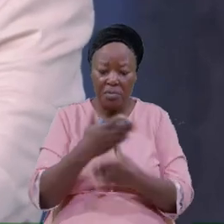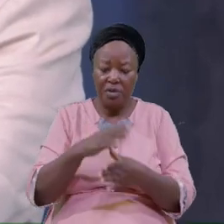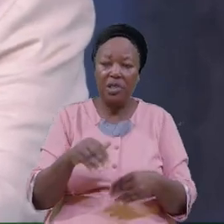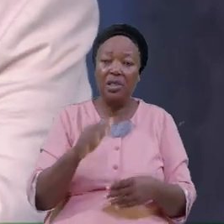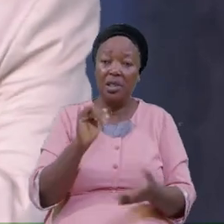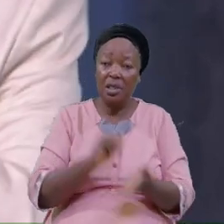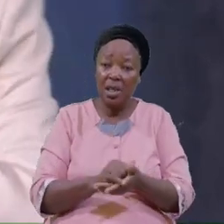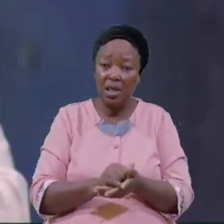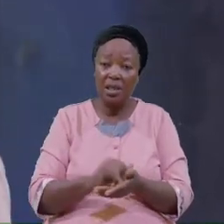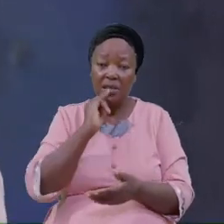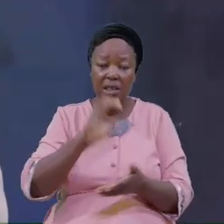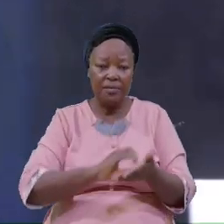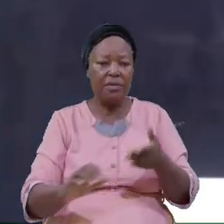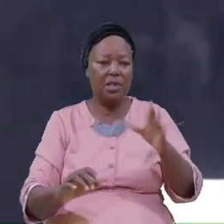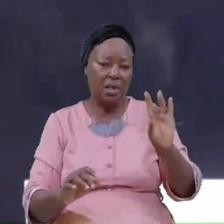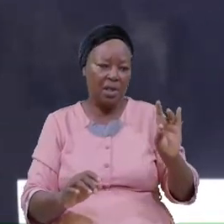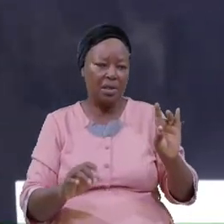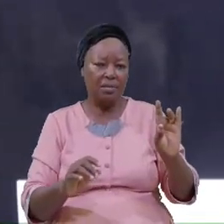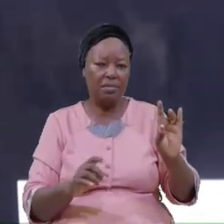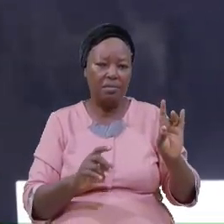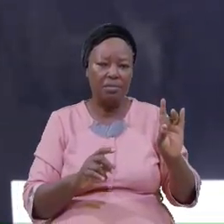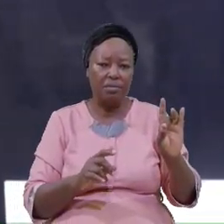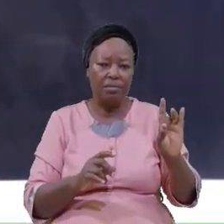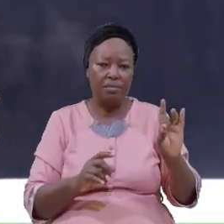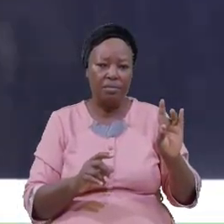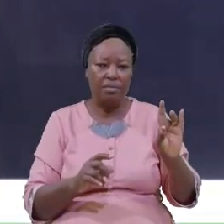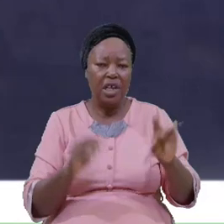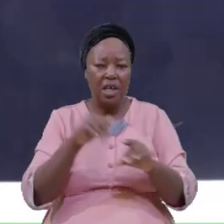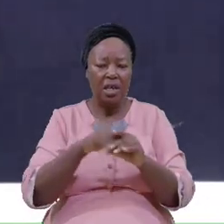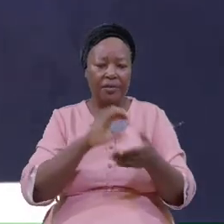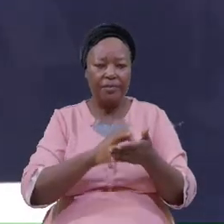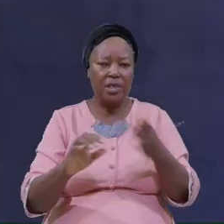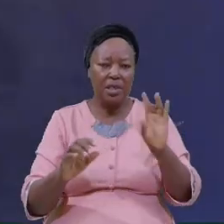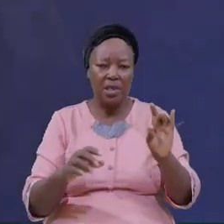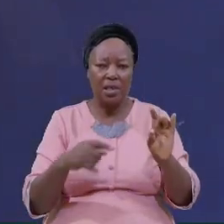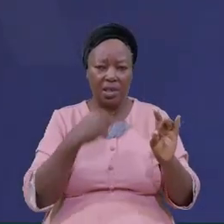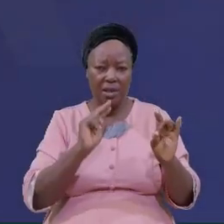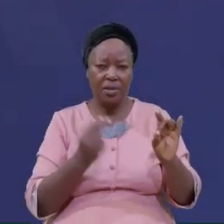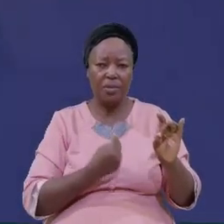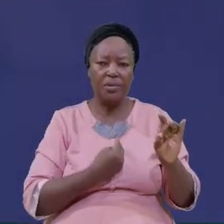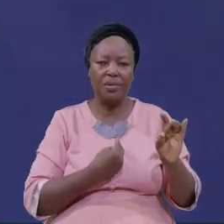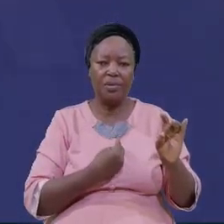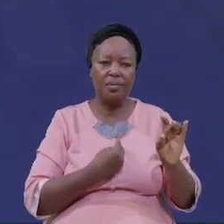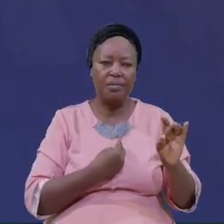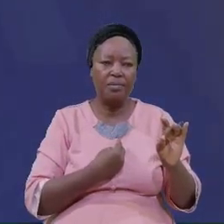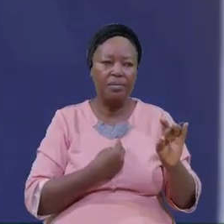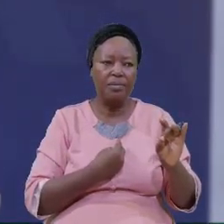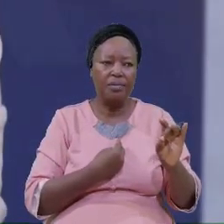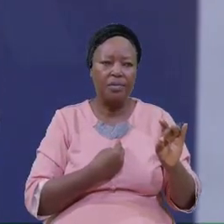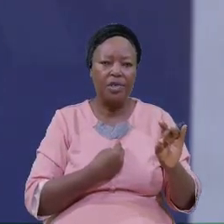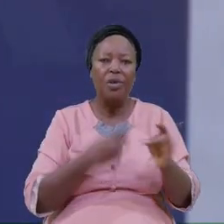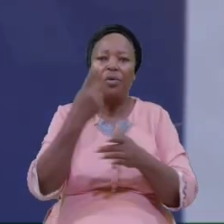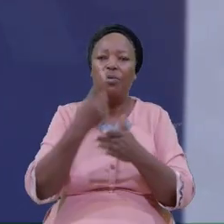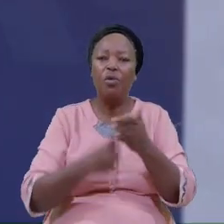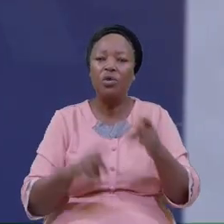verse 8. Entre cela, il y a le verset 8. In verse 8, it tells us, et dans le verset 8, il nous dit, what to think about, ce à quoi